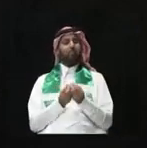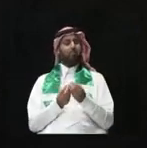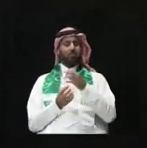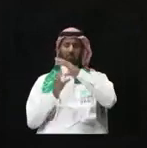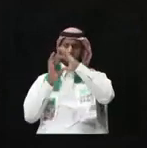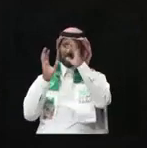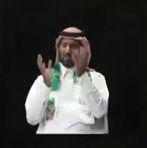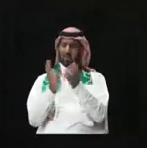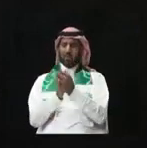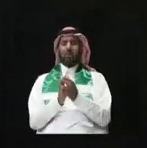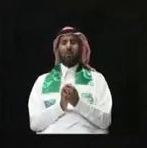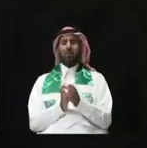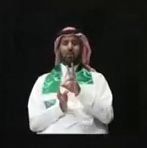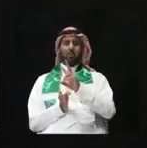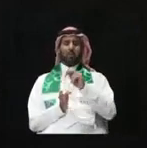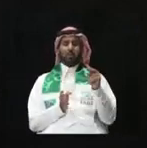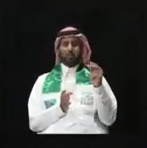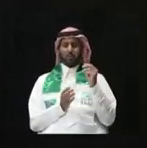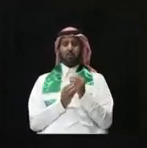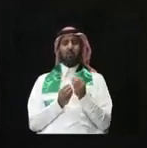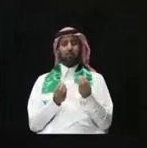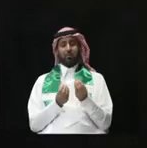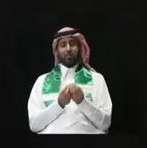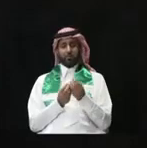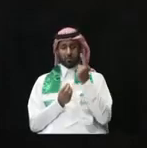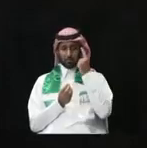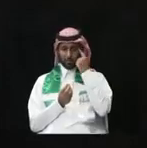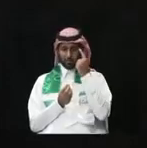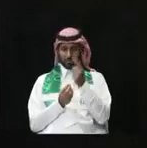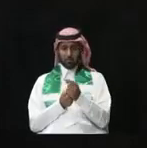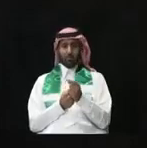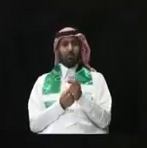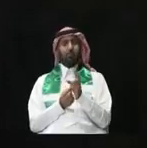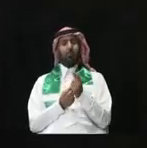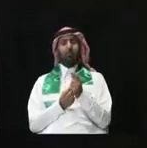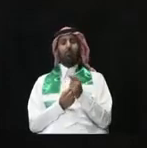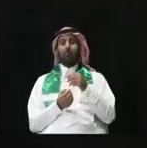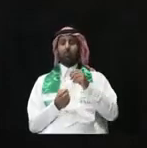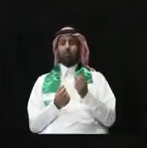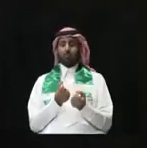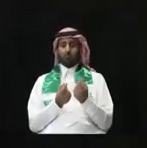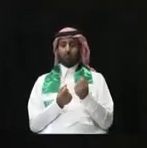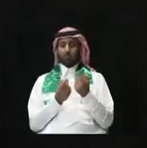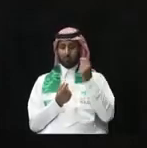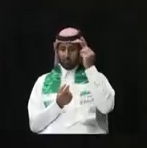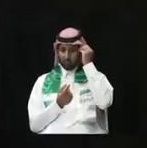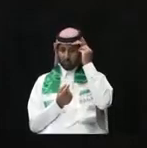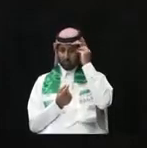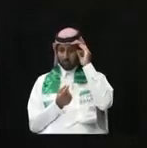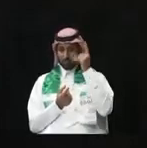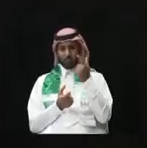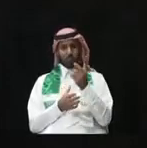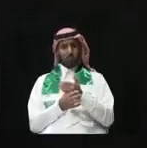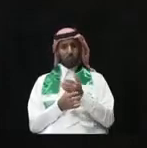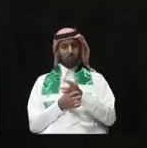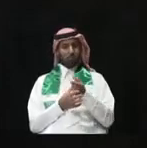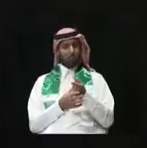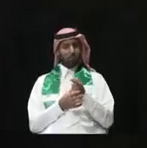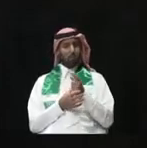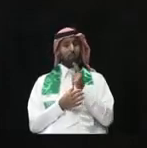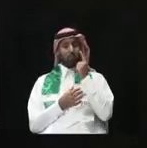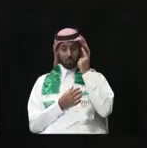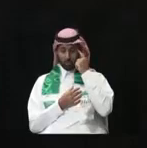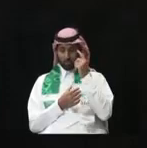world. Number two, what is the advantage of the internet for education?